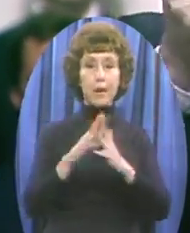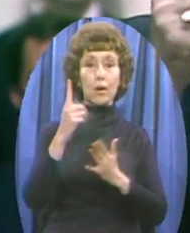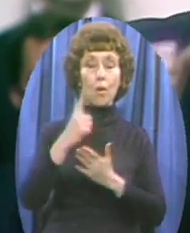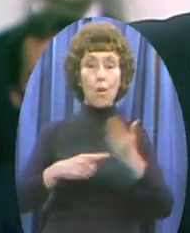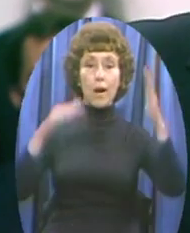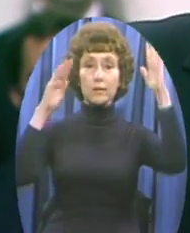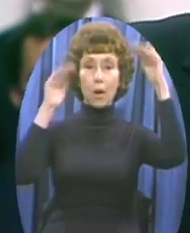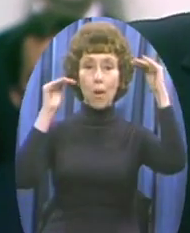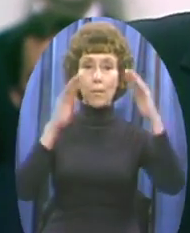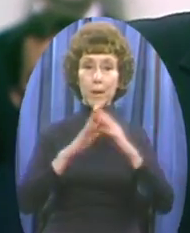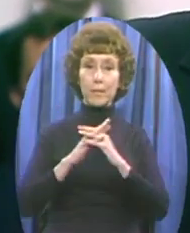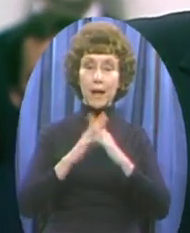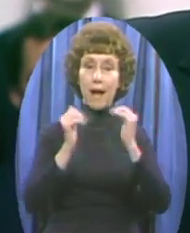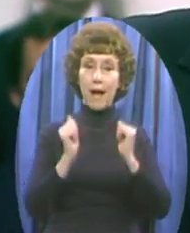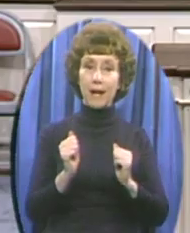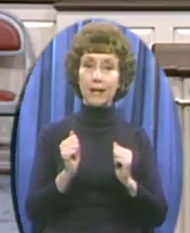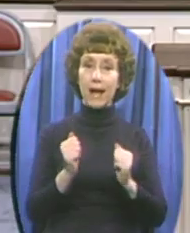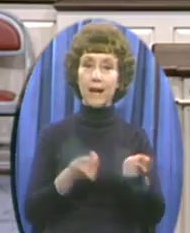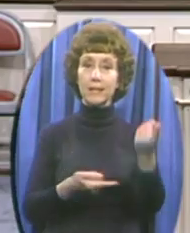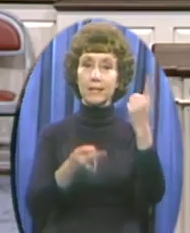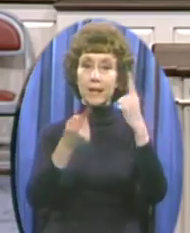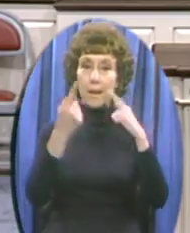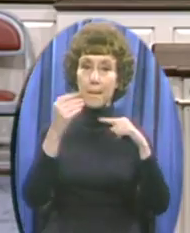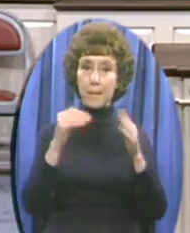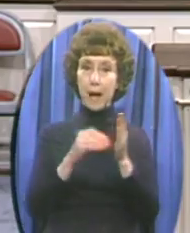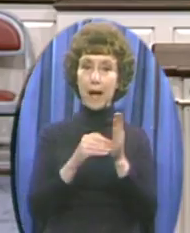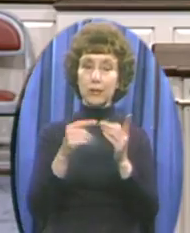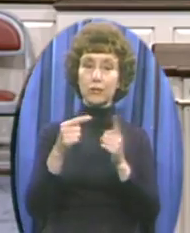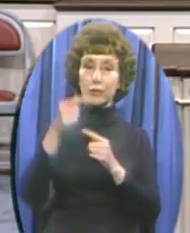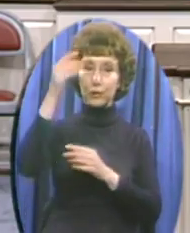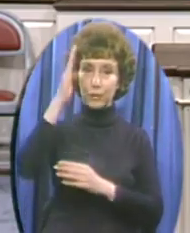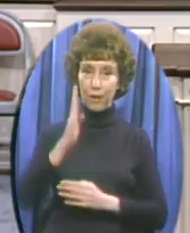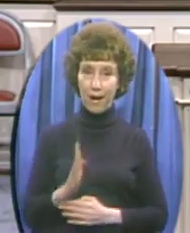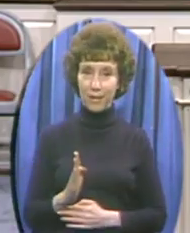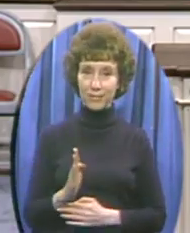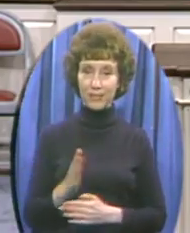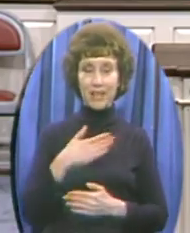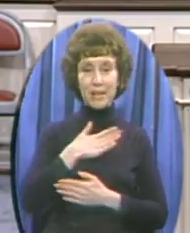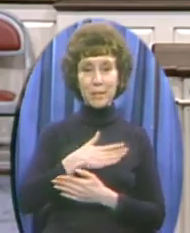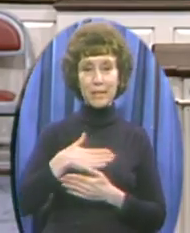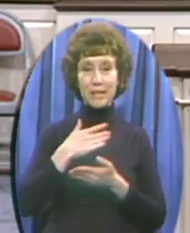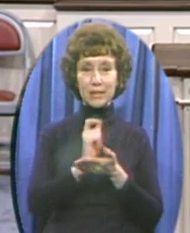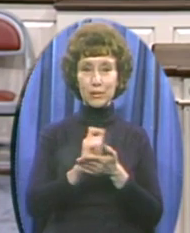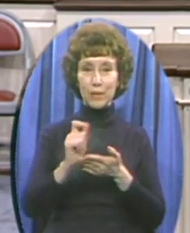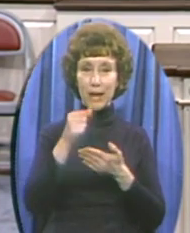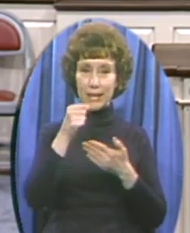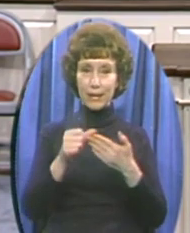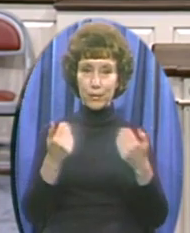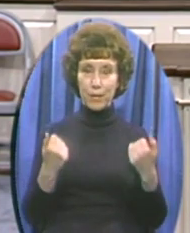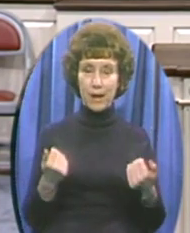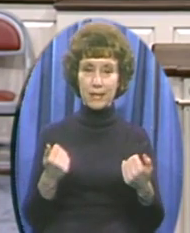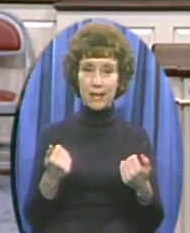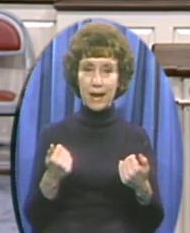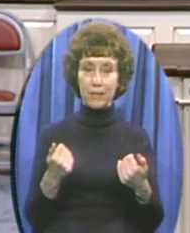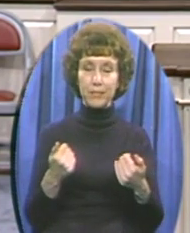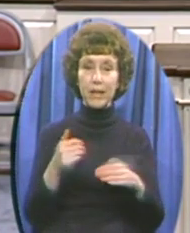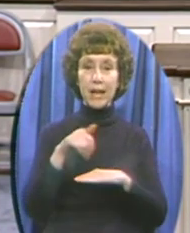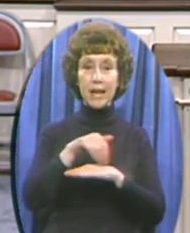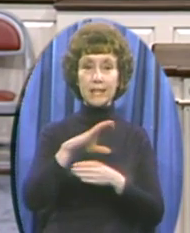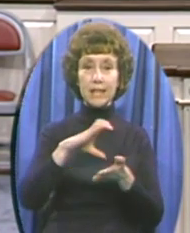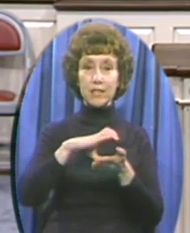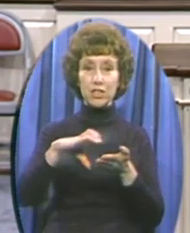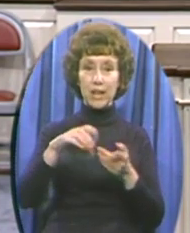this nation can come back to God. And I wish you'd write me now. Make your check payable to the Old Time Gospel Hour. It's tax